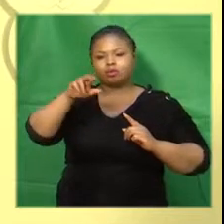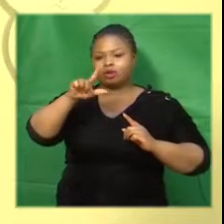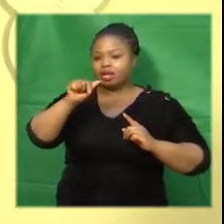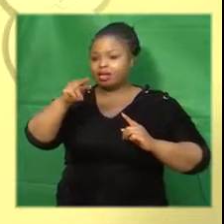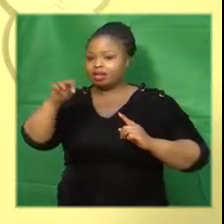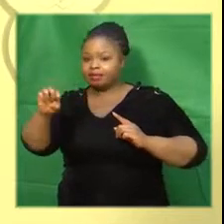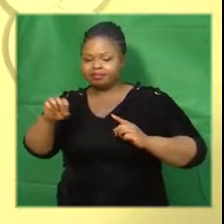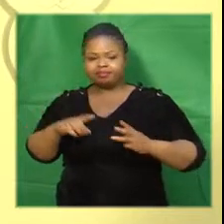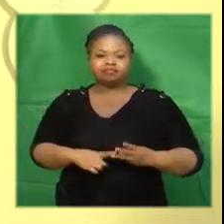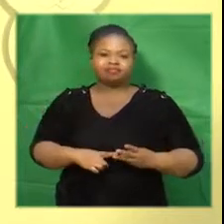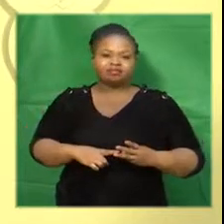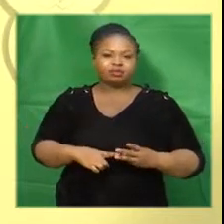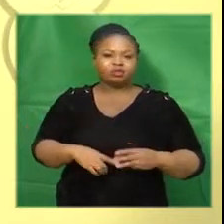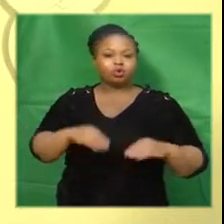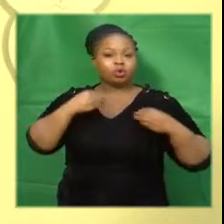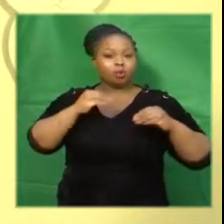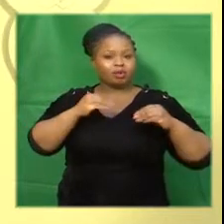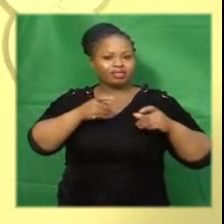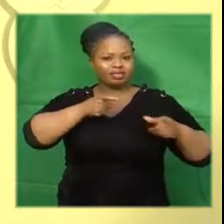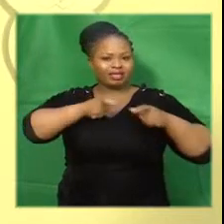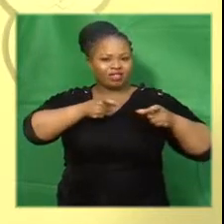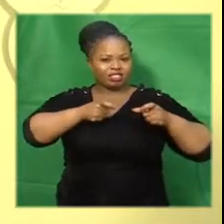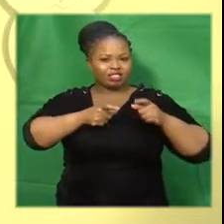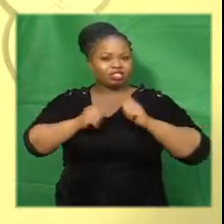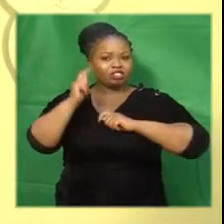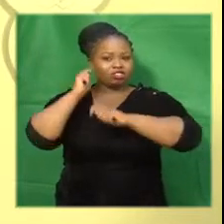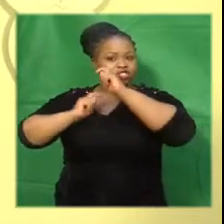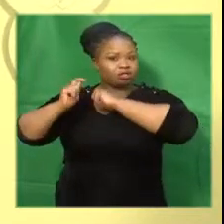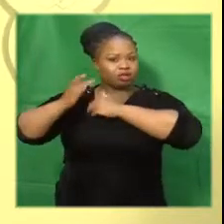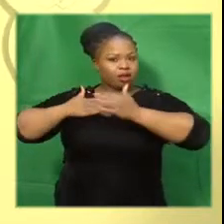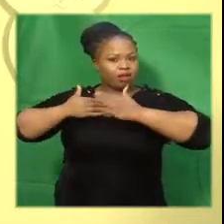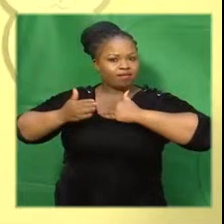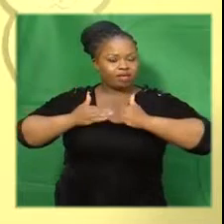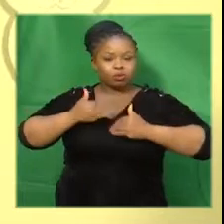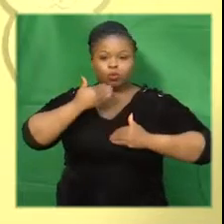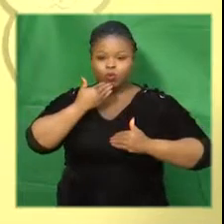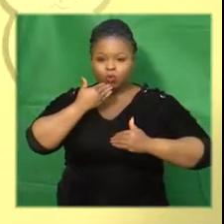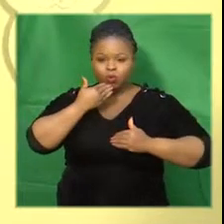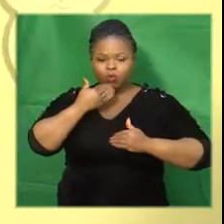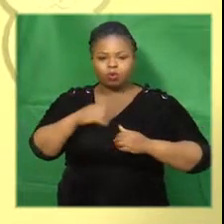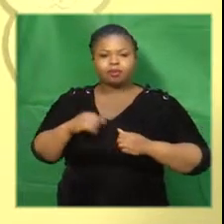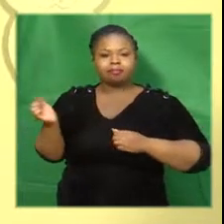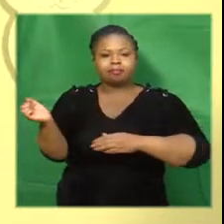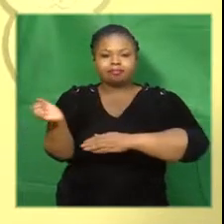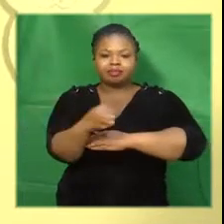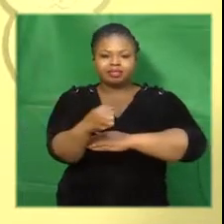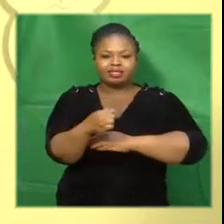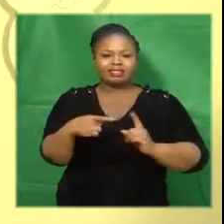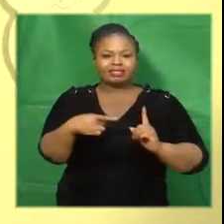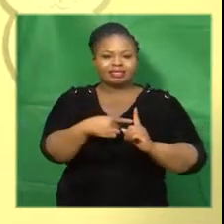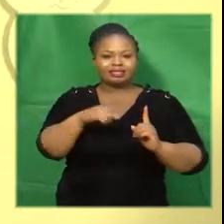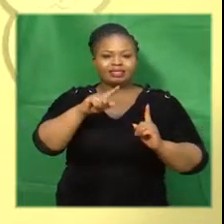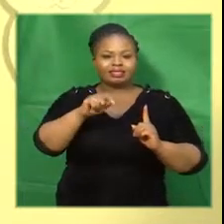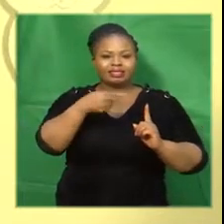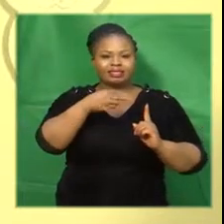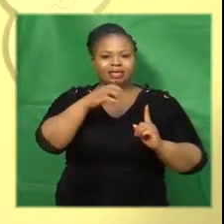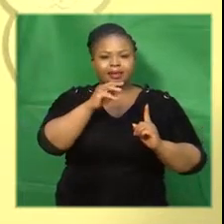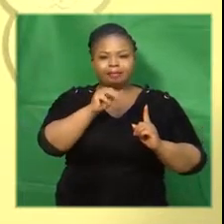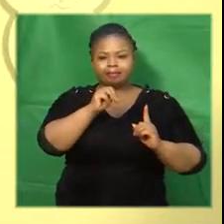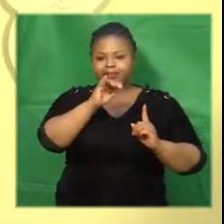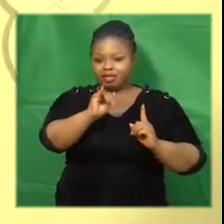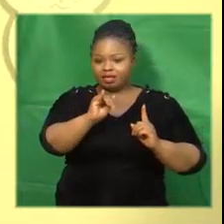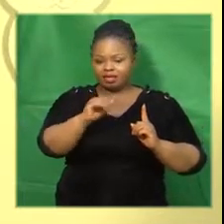Cooperative governance and traditional affairs, Ms. Tembing Kadimeng.